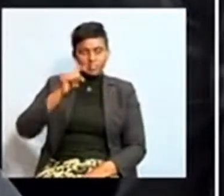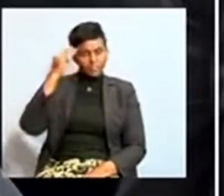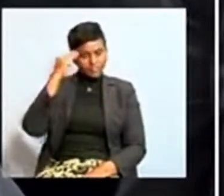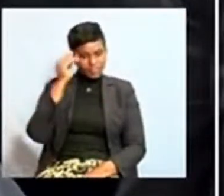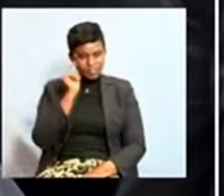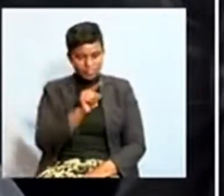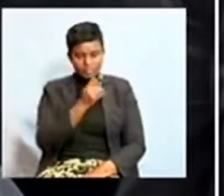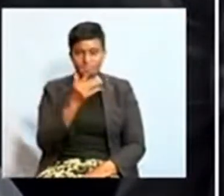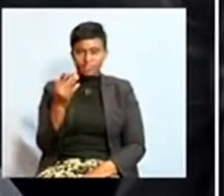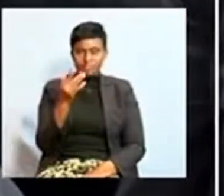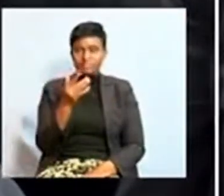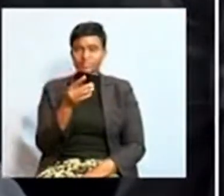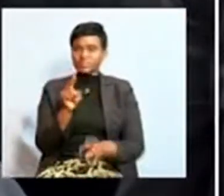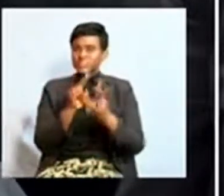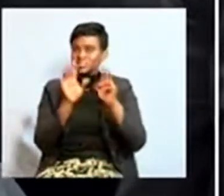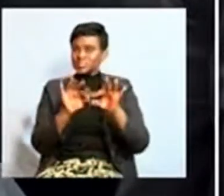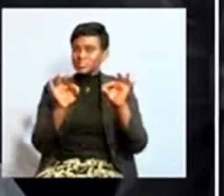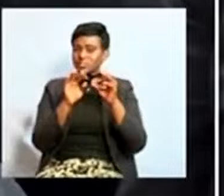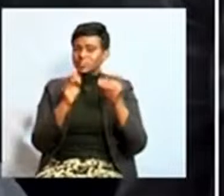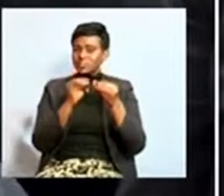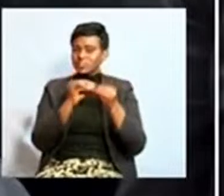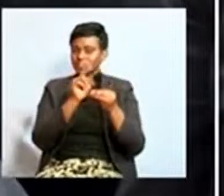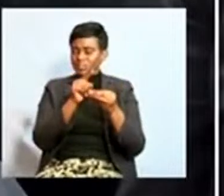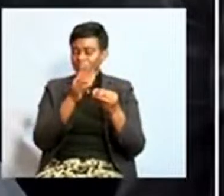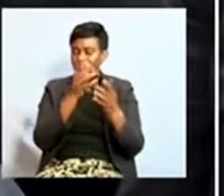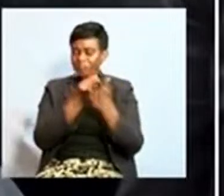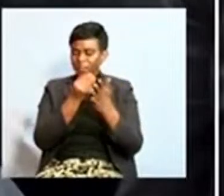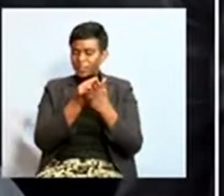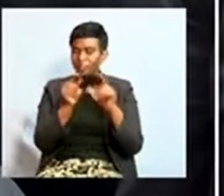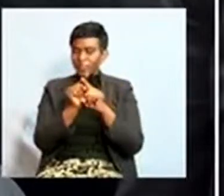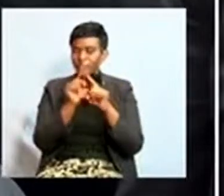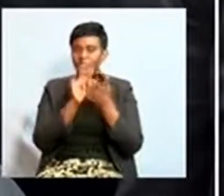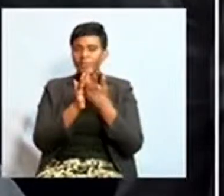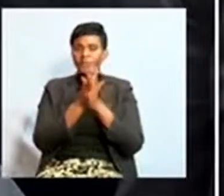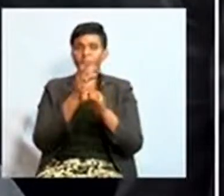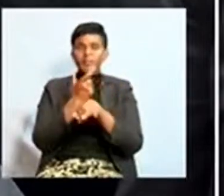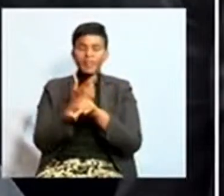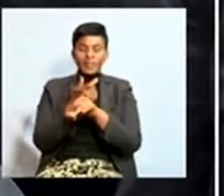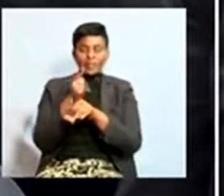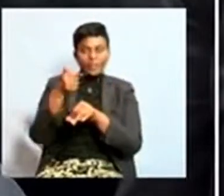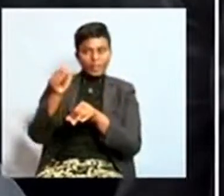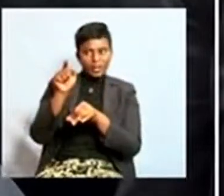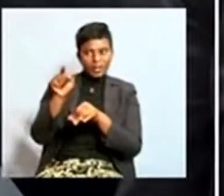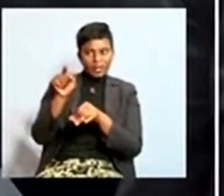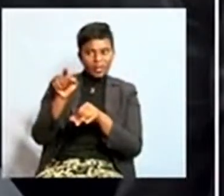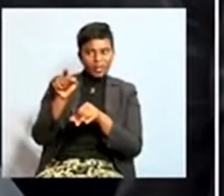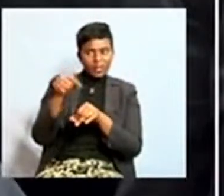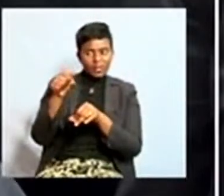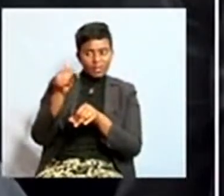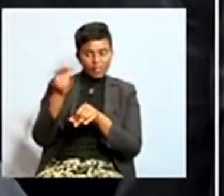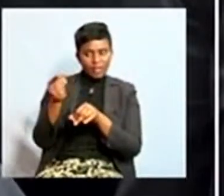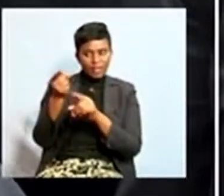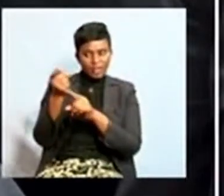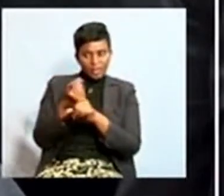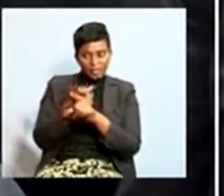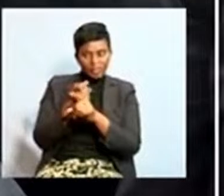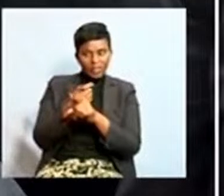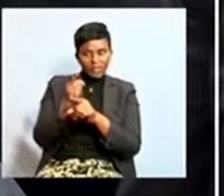this thing a necessity? Money shall always be scarce, but you are coming from